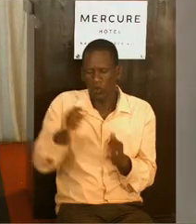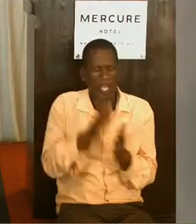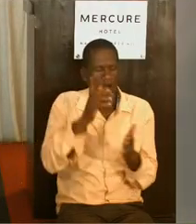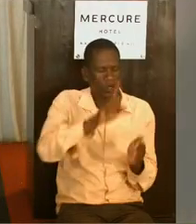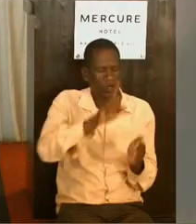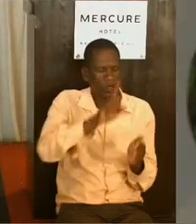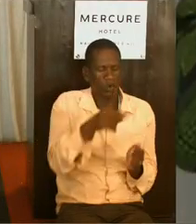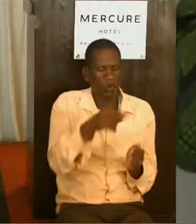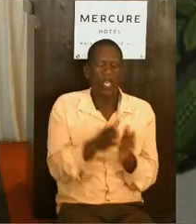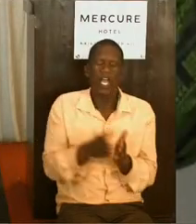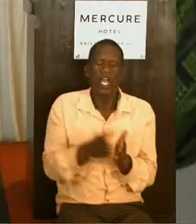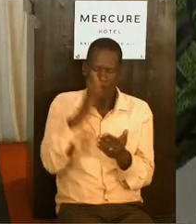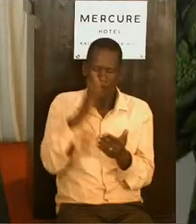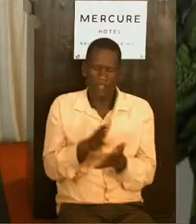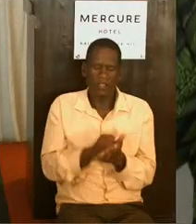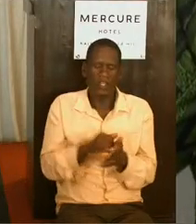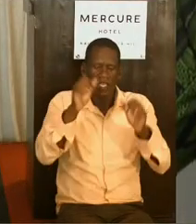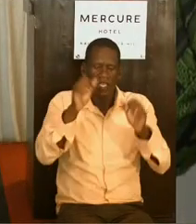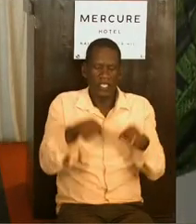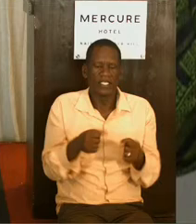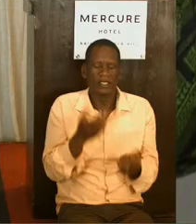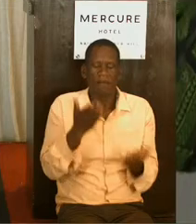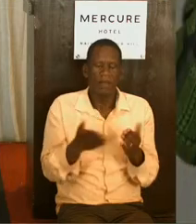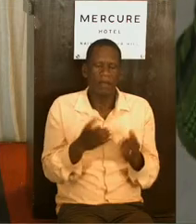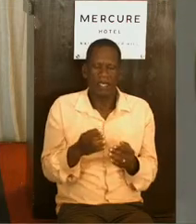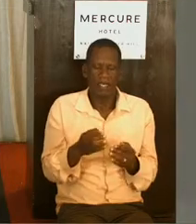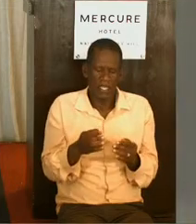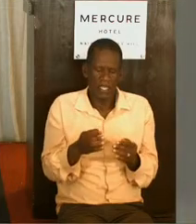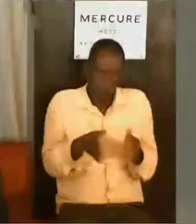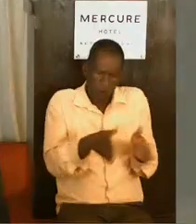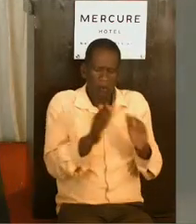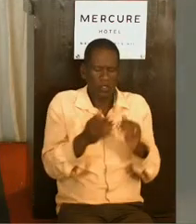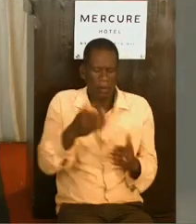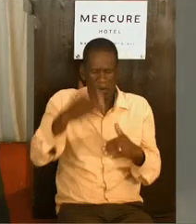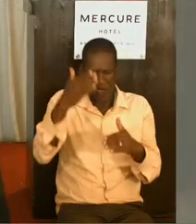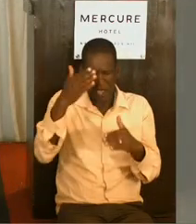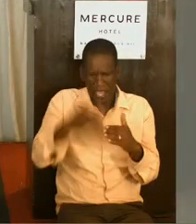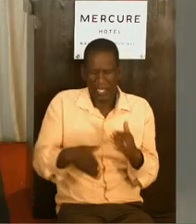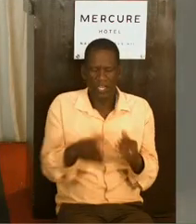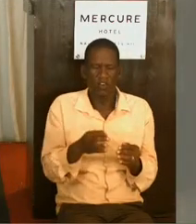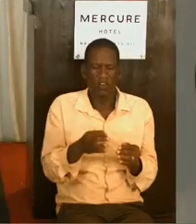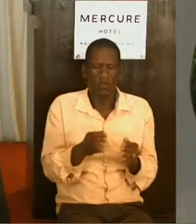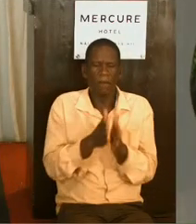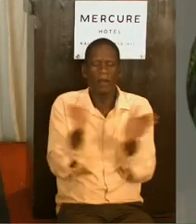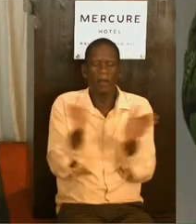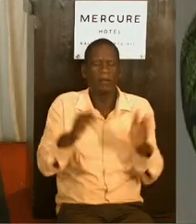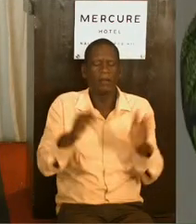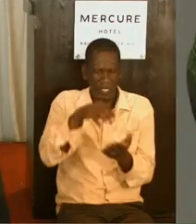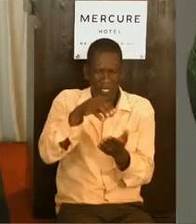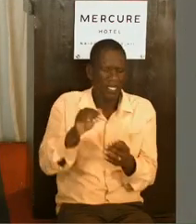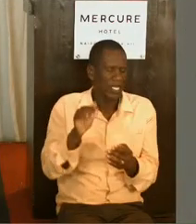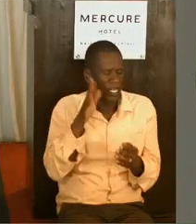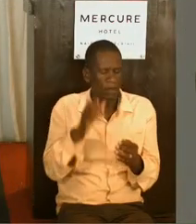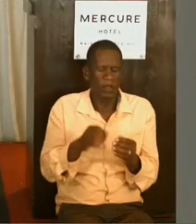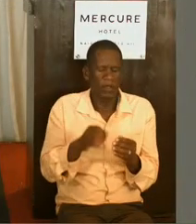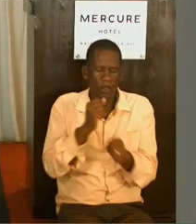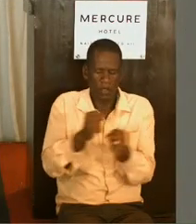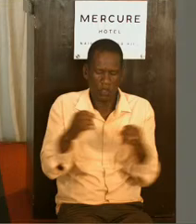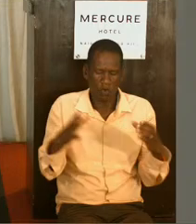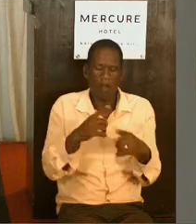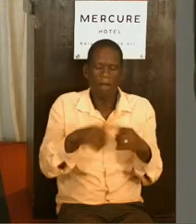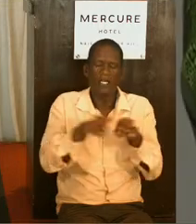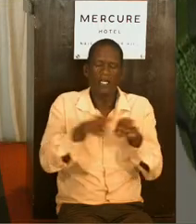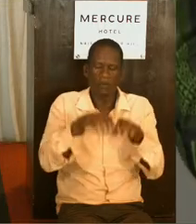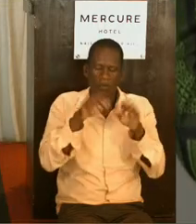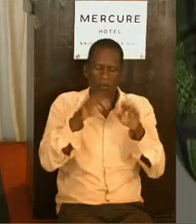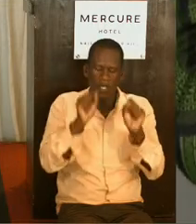wrong and we believe that even though maybe the the window might have ended of public hearings by the working group but we can